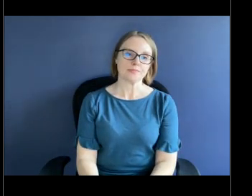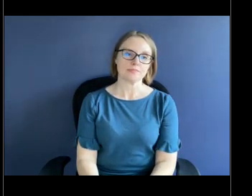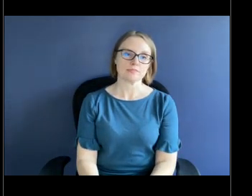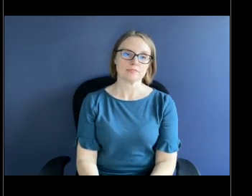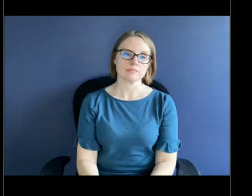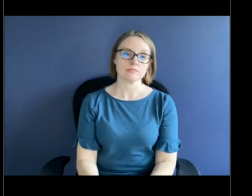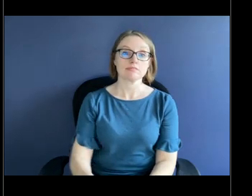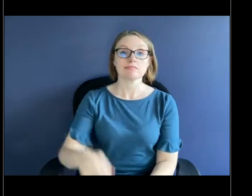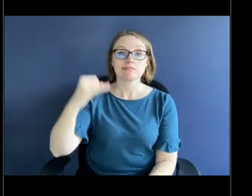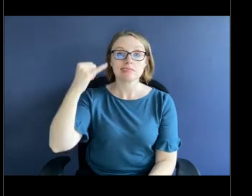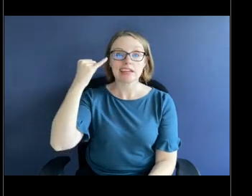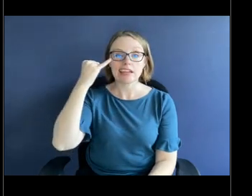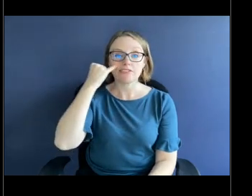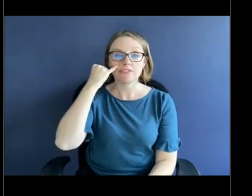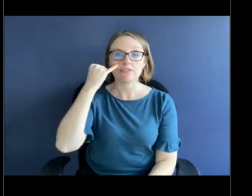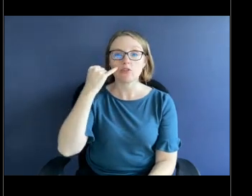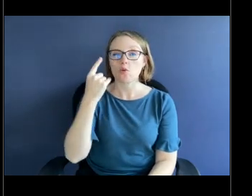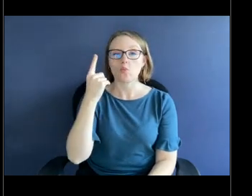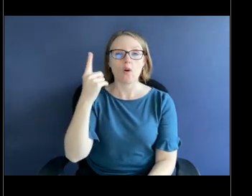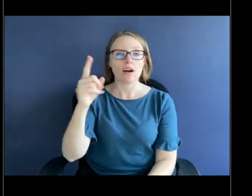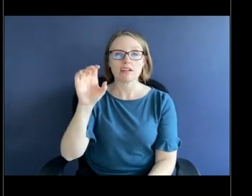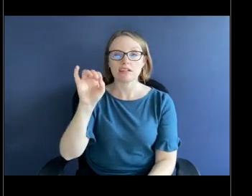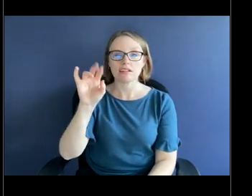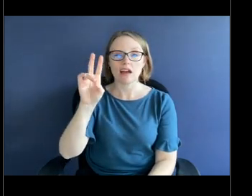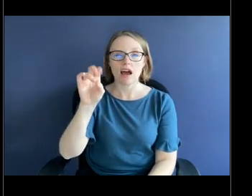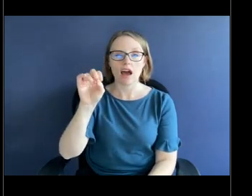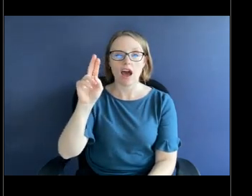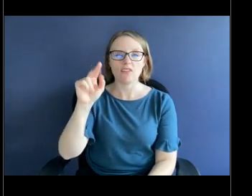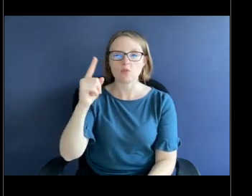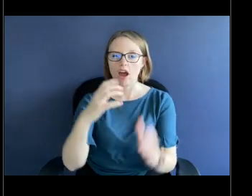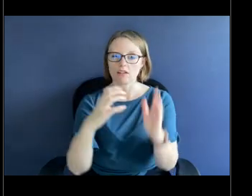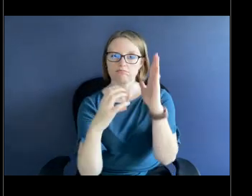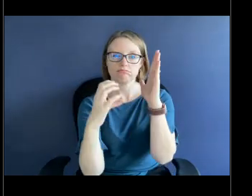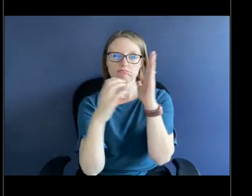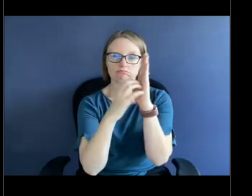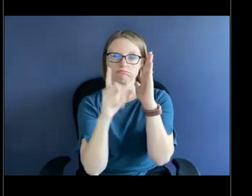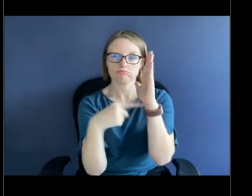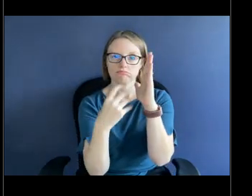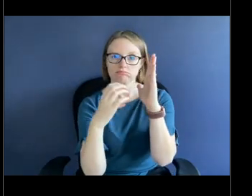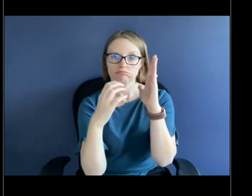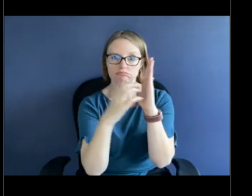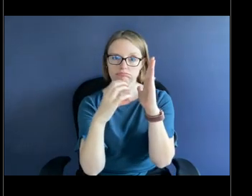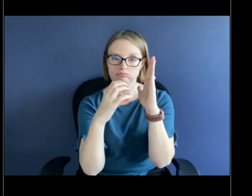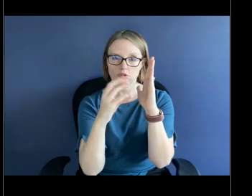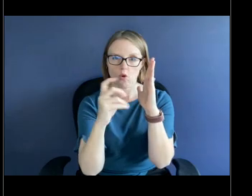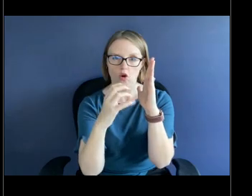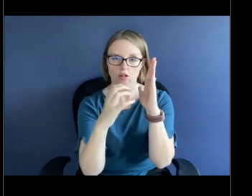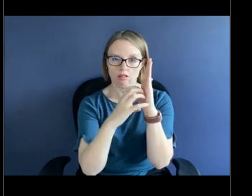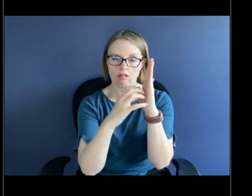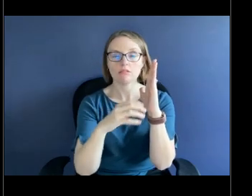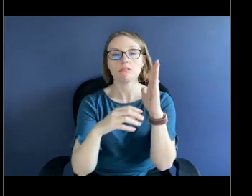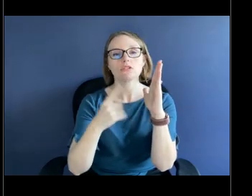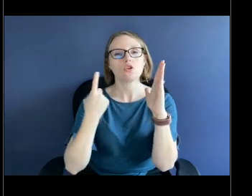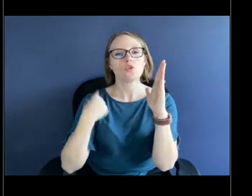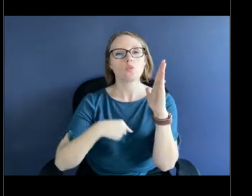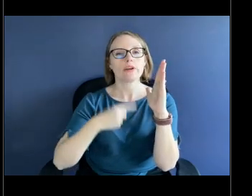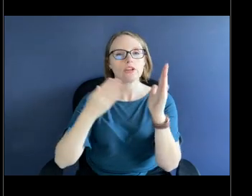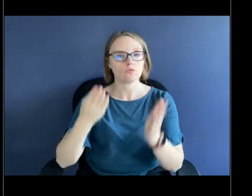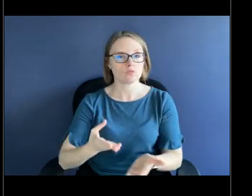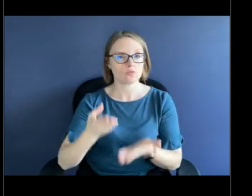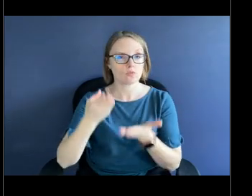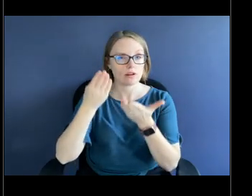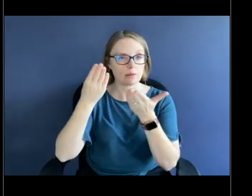When a single wall-mounted oven is installed, it is recommended